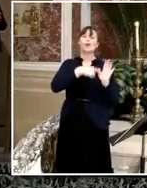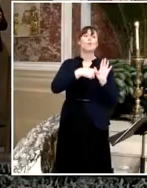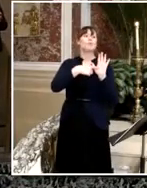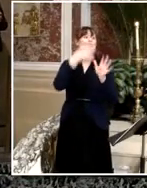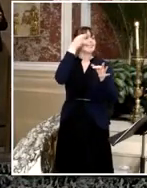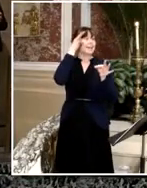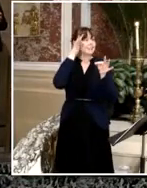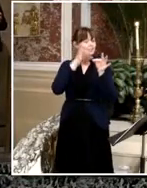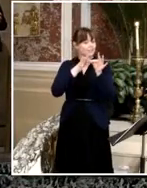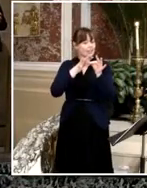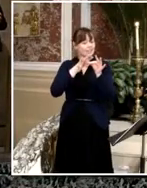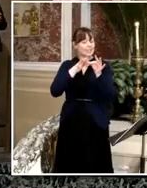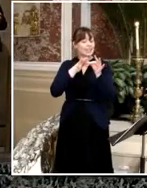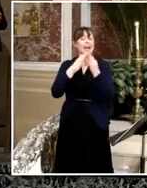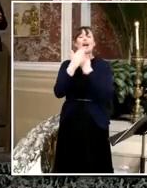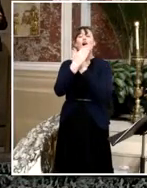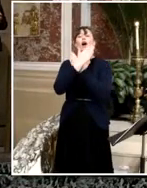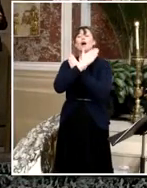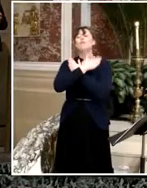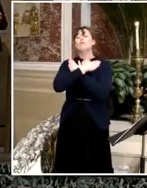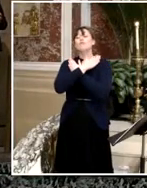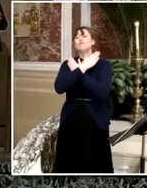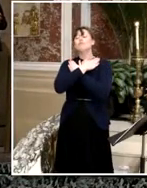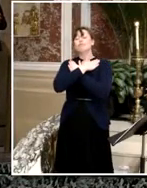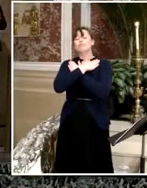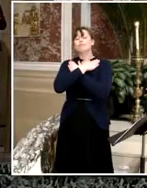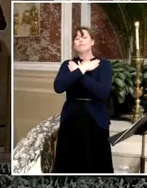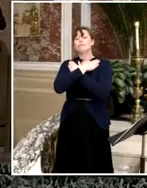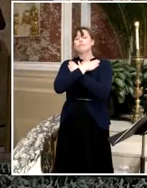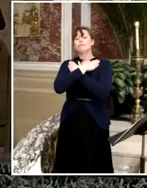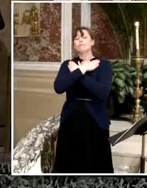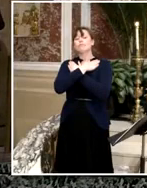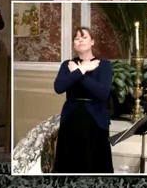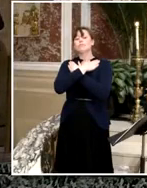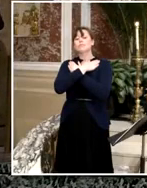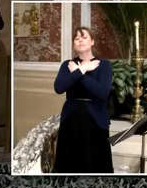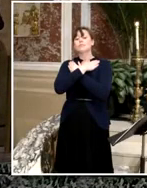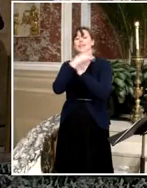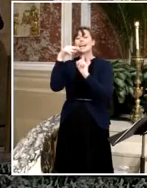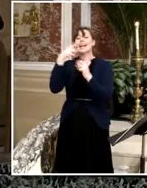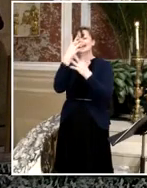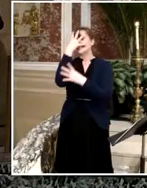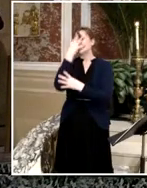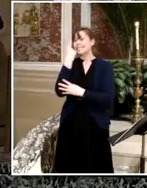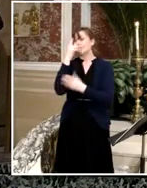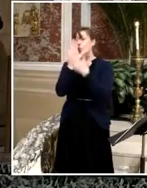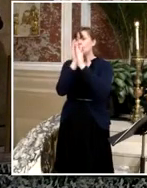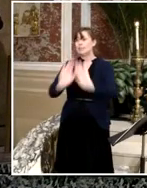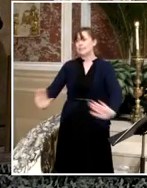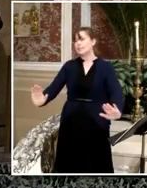faith and rest in the sleep of peace.